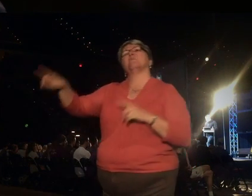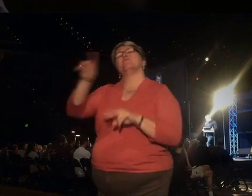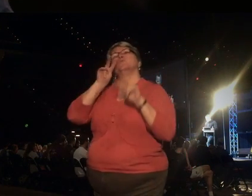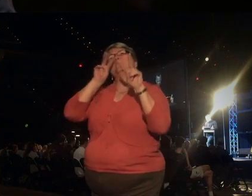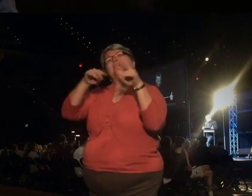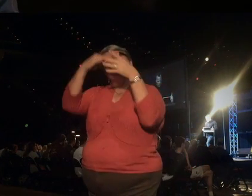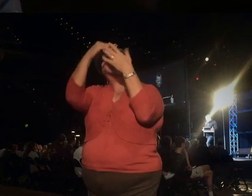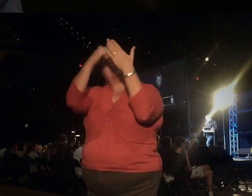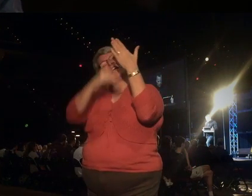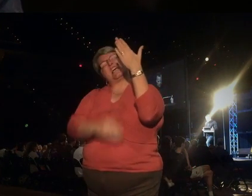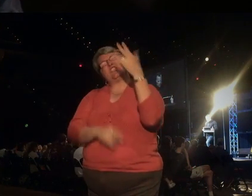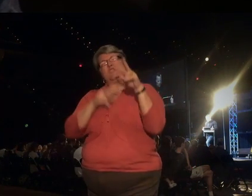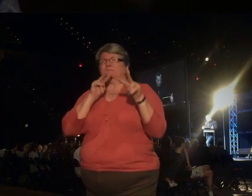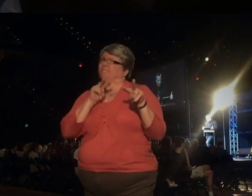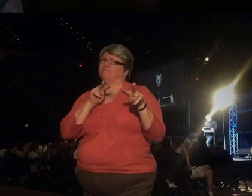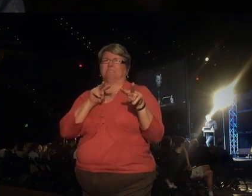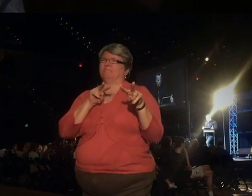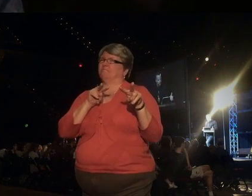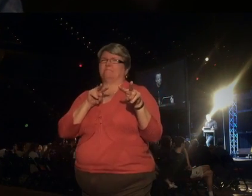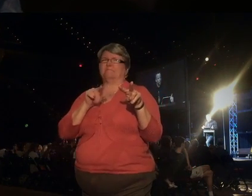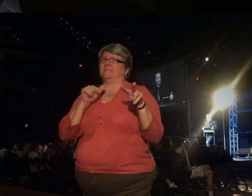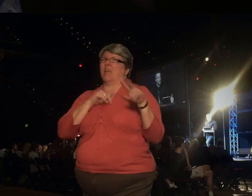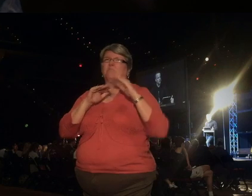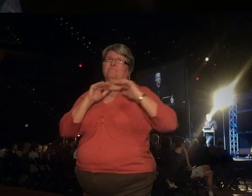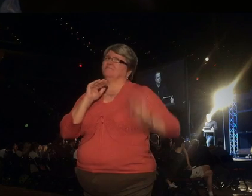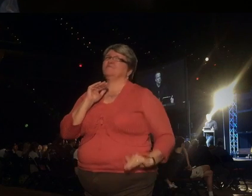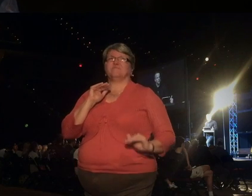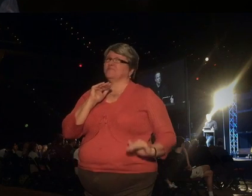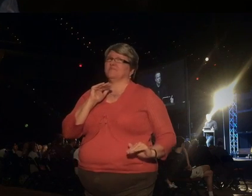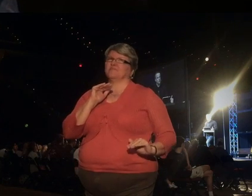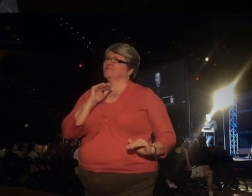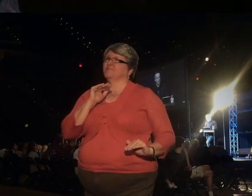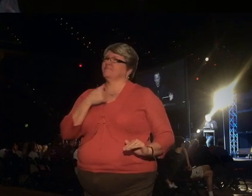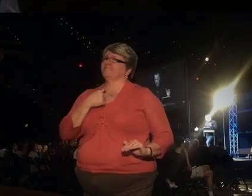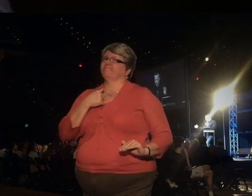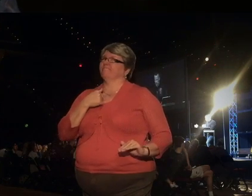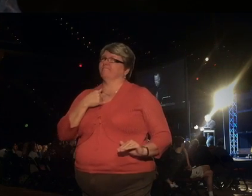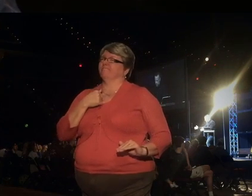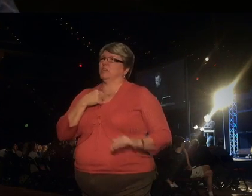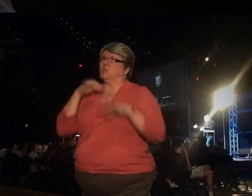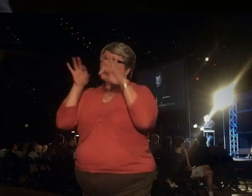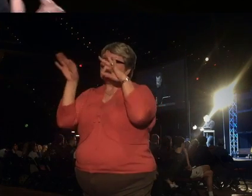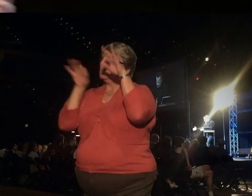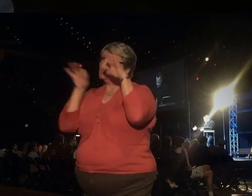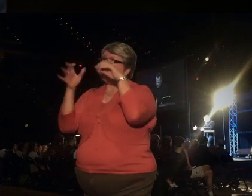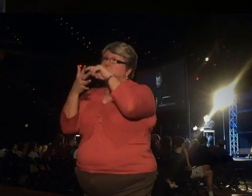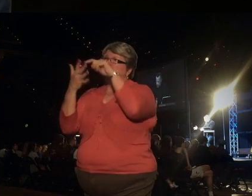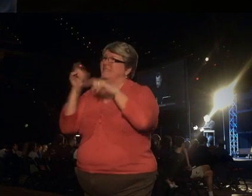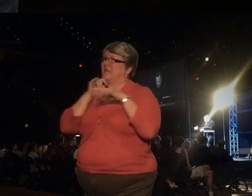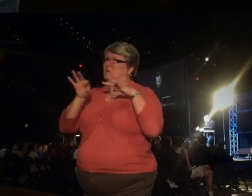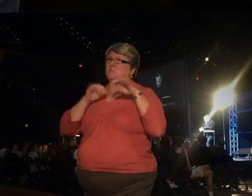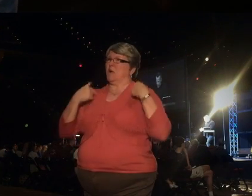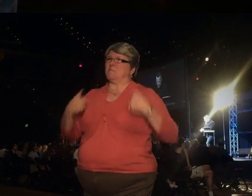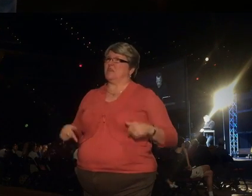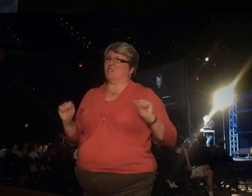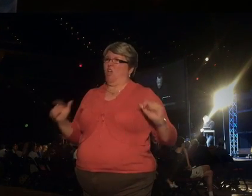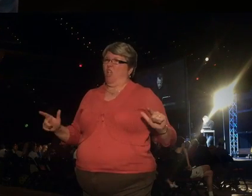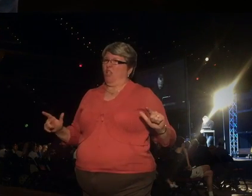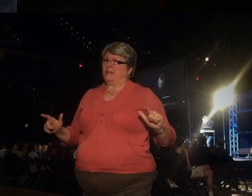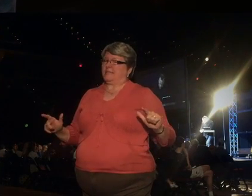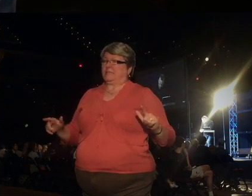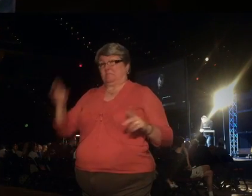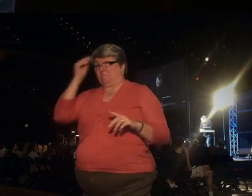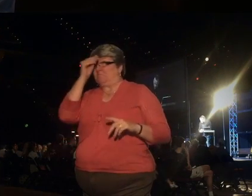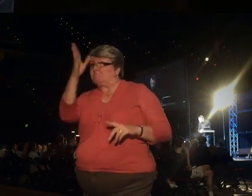I am far short of that. You describe some things that don't describe me at all. And let me tell you something, if that's you, that you